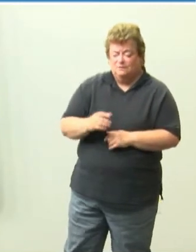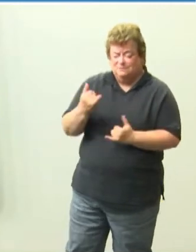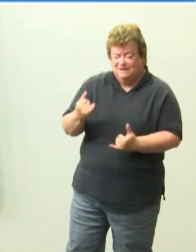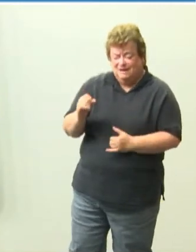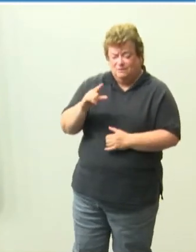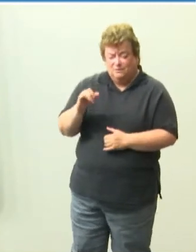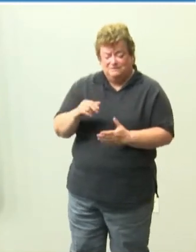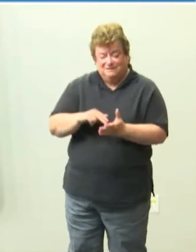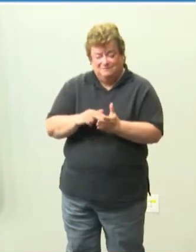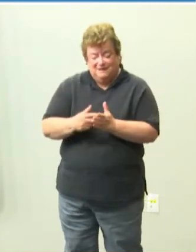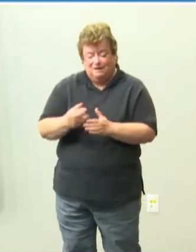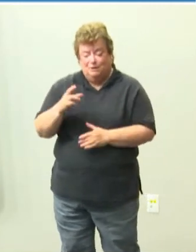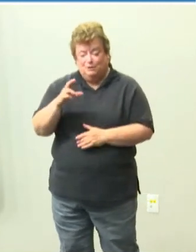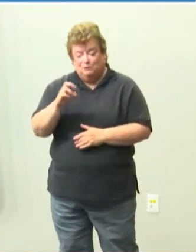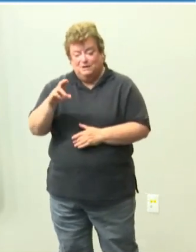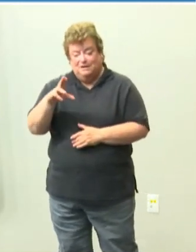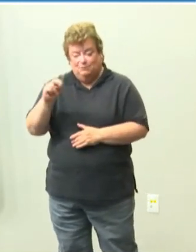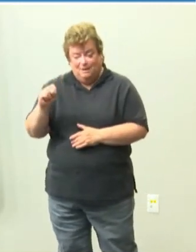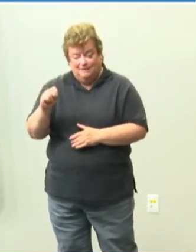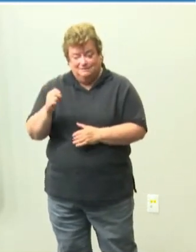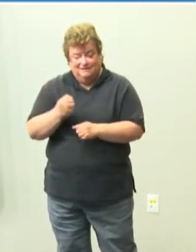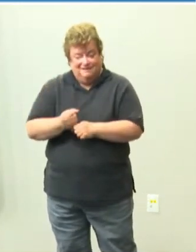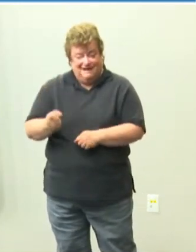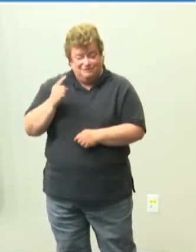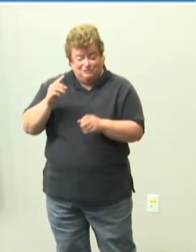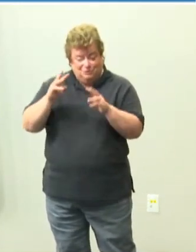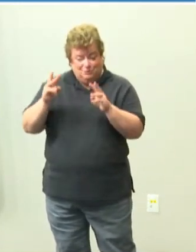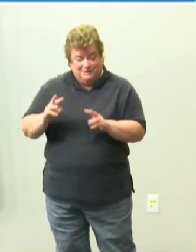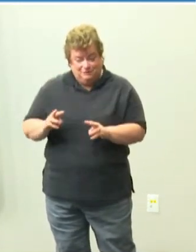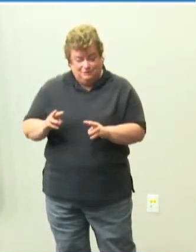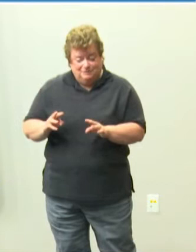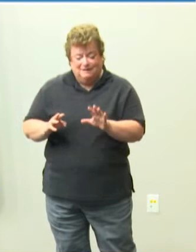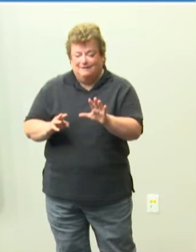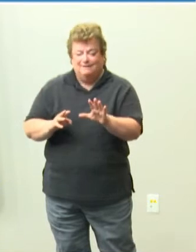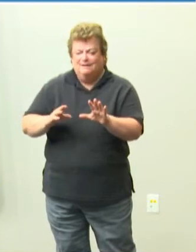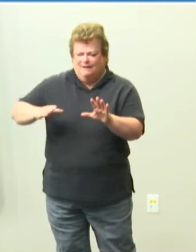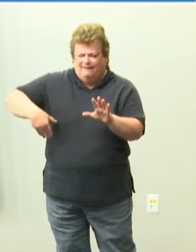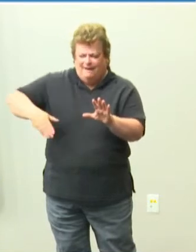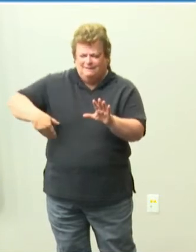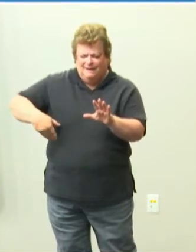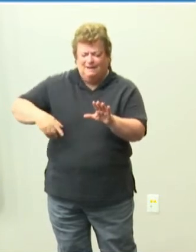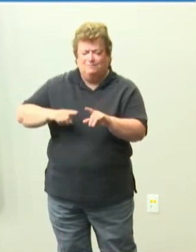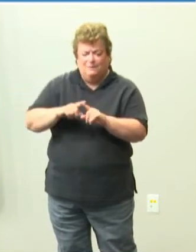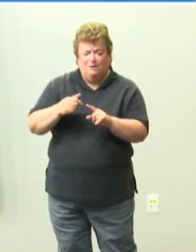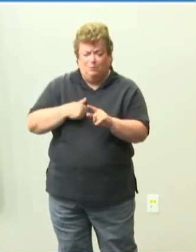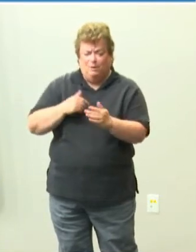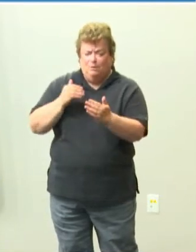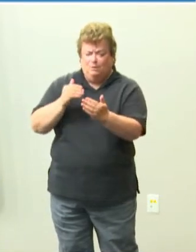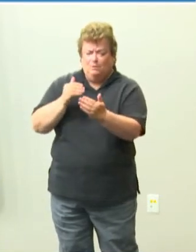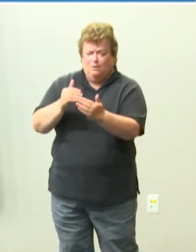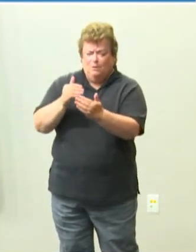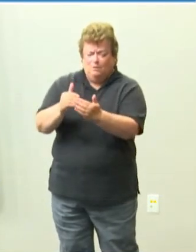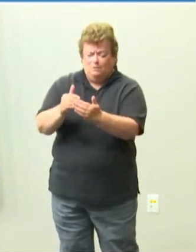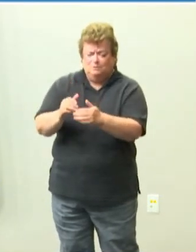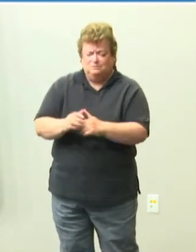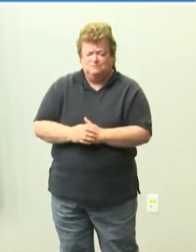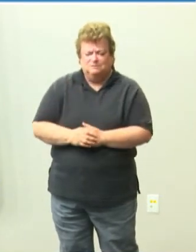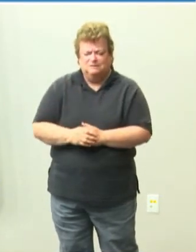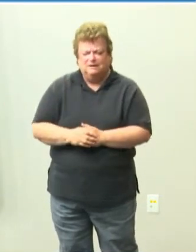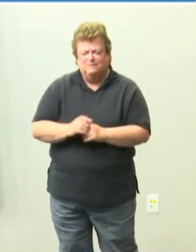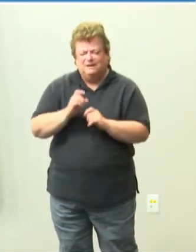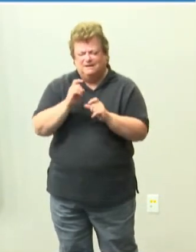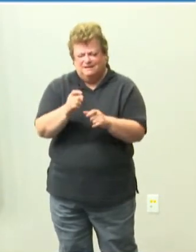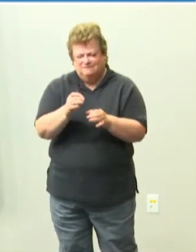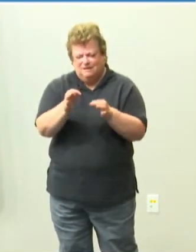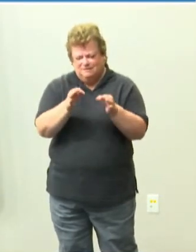a rerun of last winter? And the answer is not yet, but we're on our way there. Let me give you just a little bit of